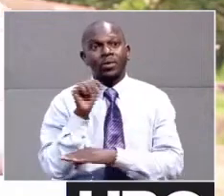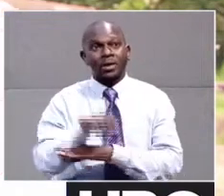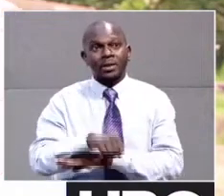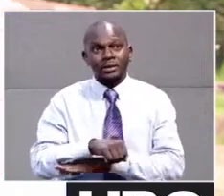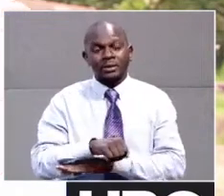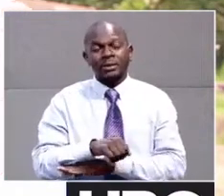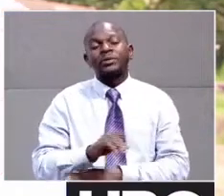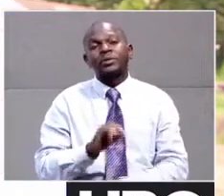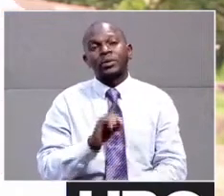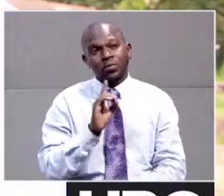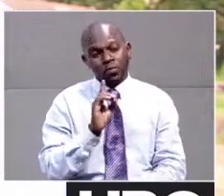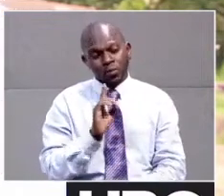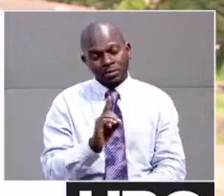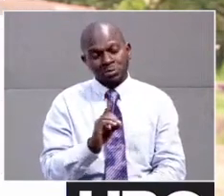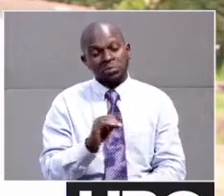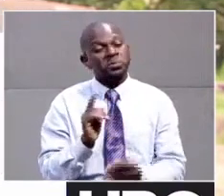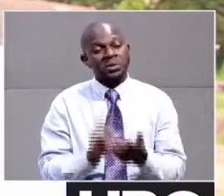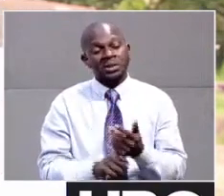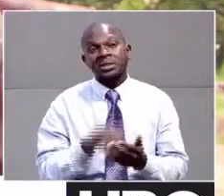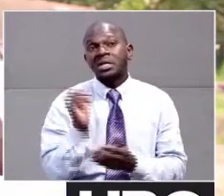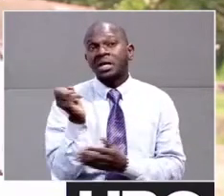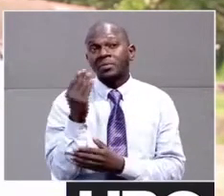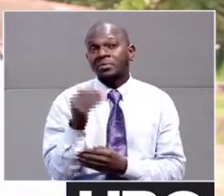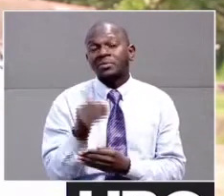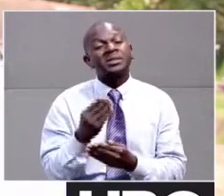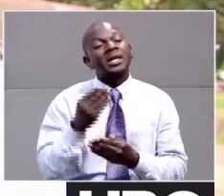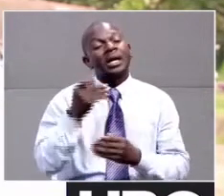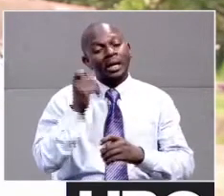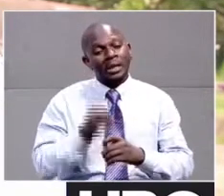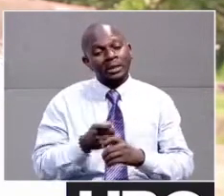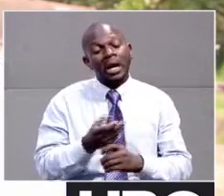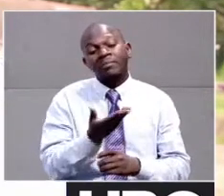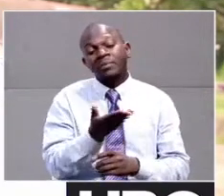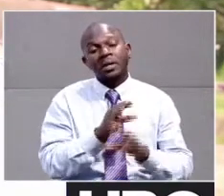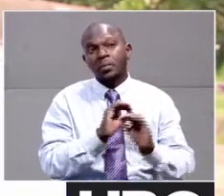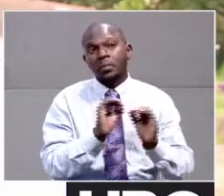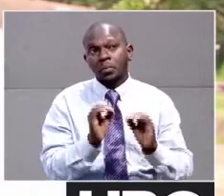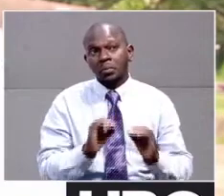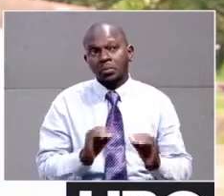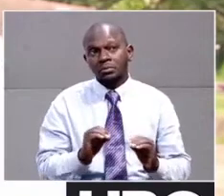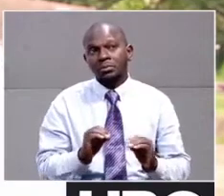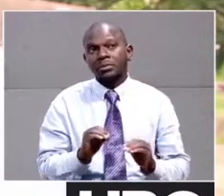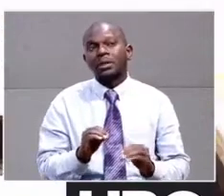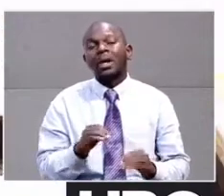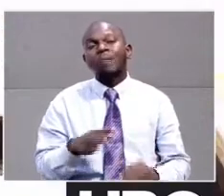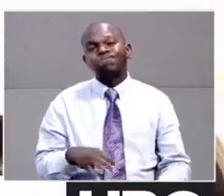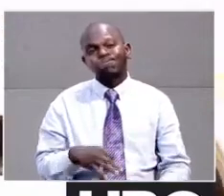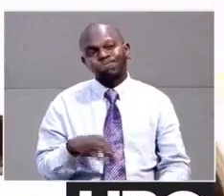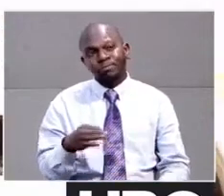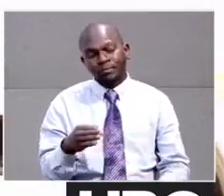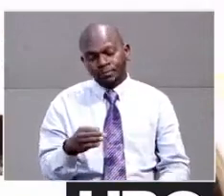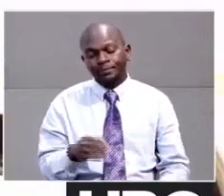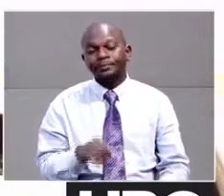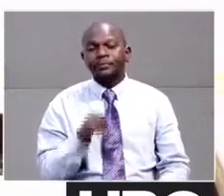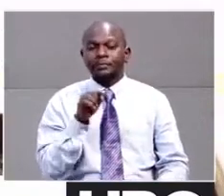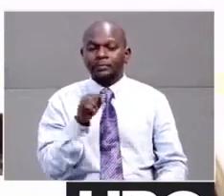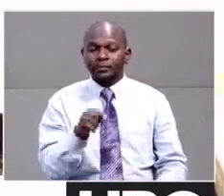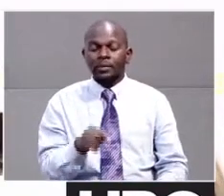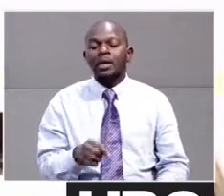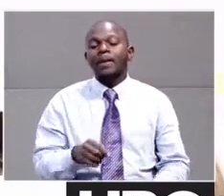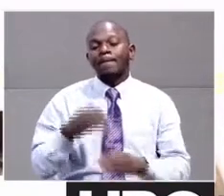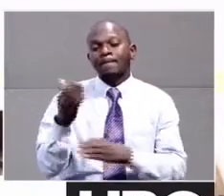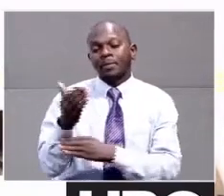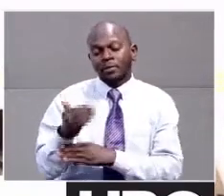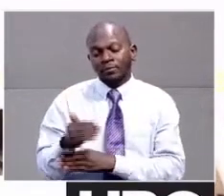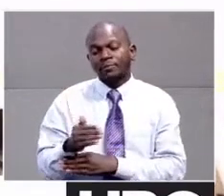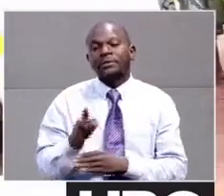also one, get it. So sometimes when you get that one not available, the patient has just to go private. This prompted the Ministry of